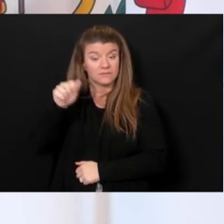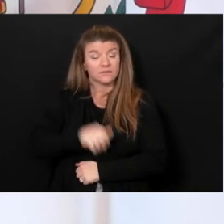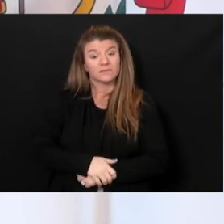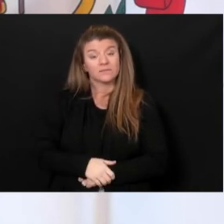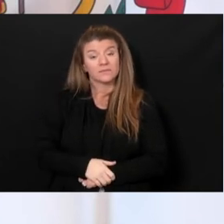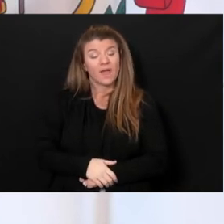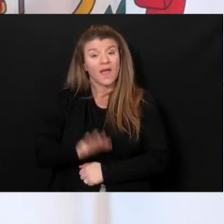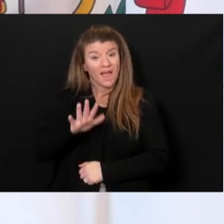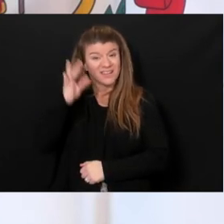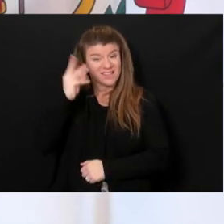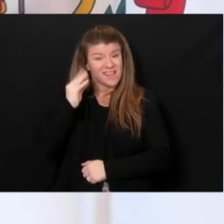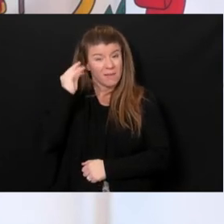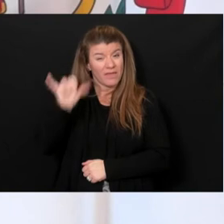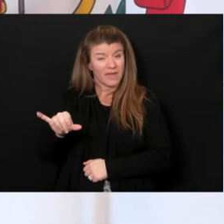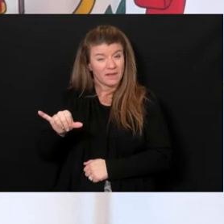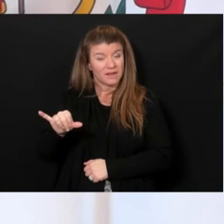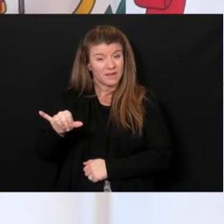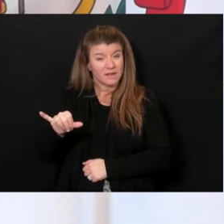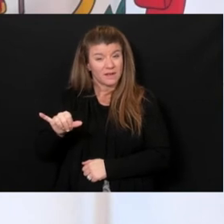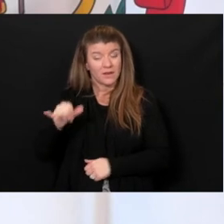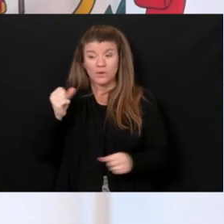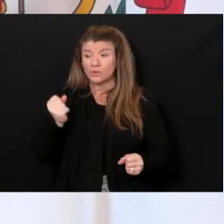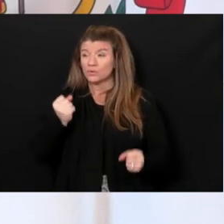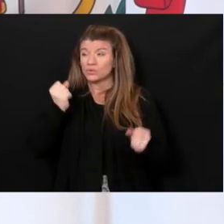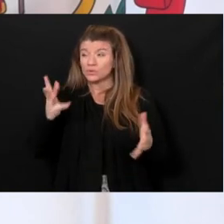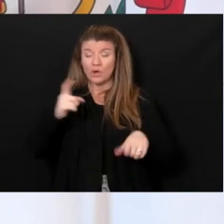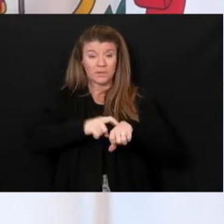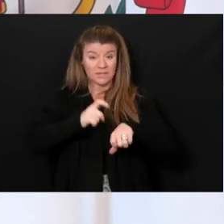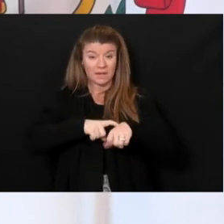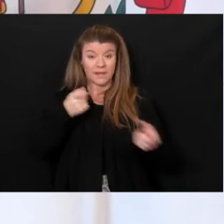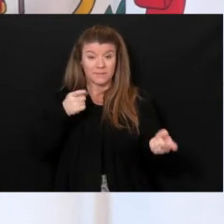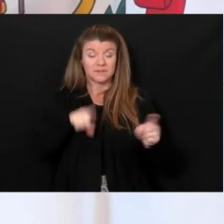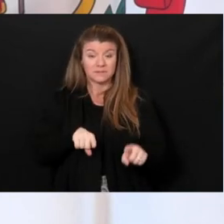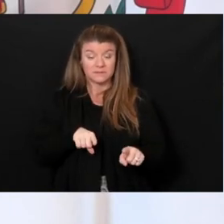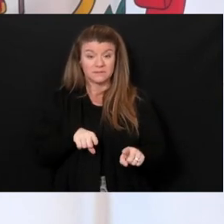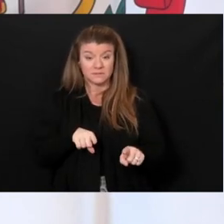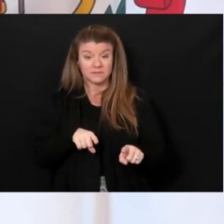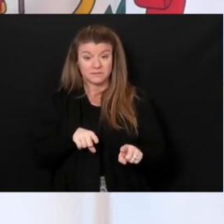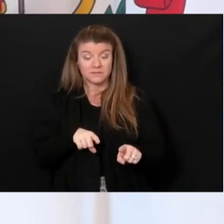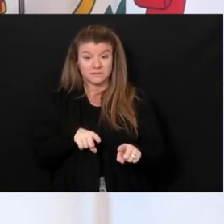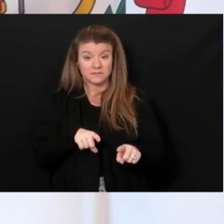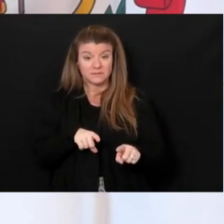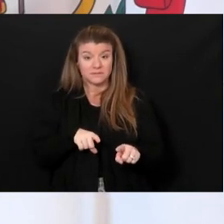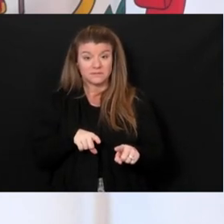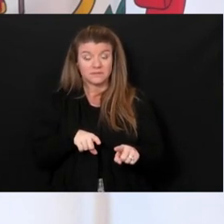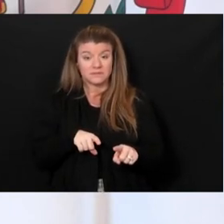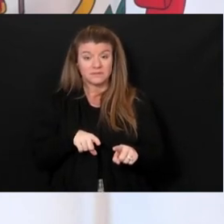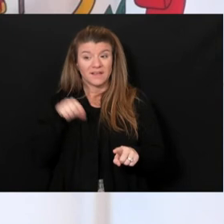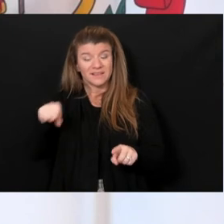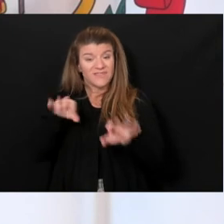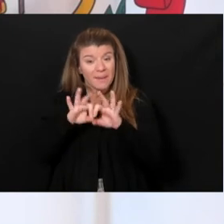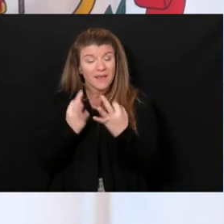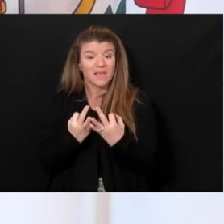I just think, so many times this has happened. Think about this